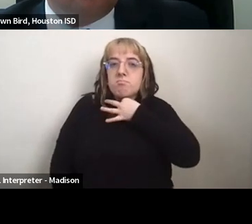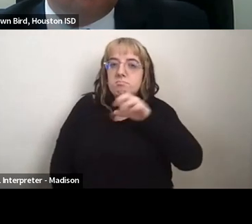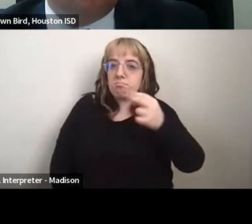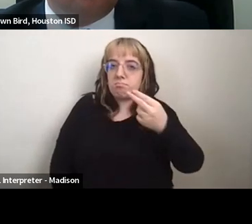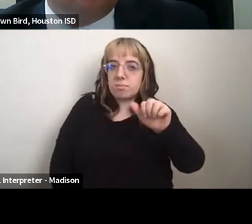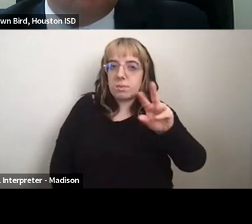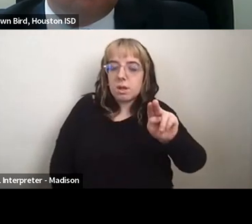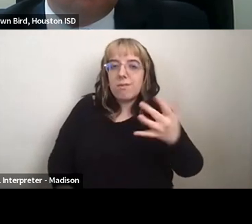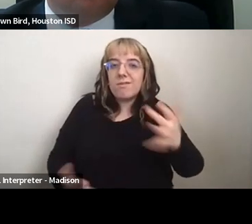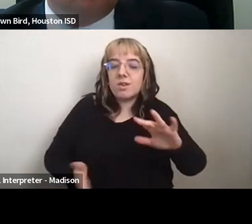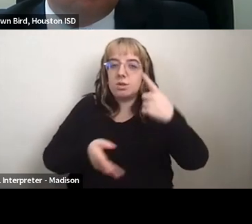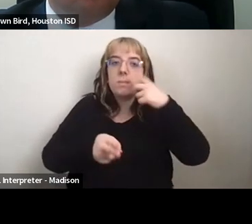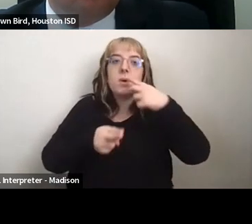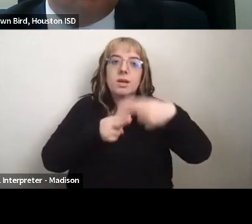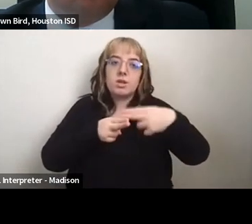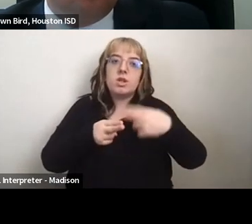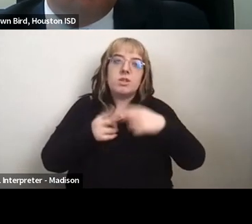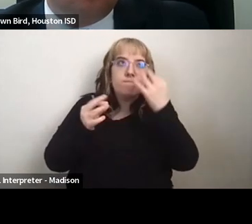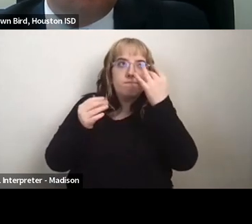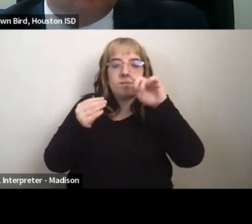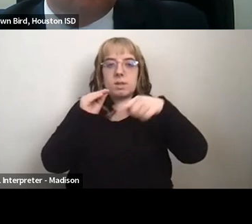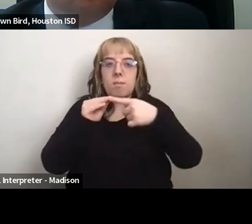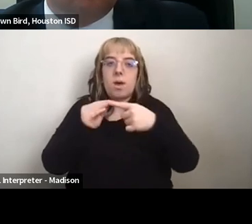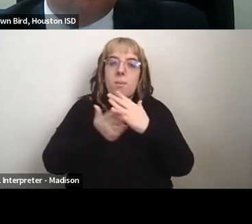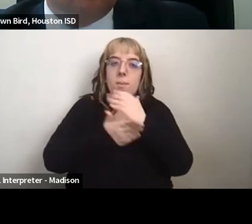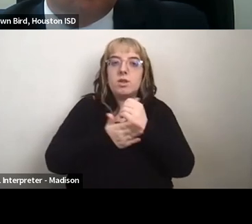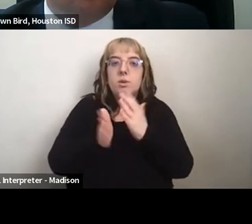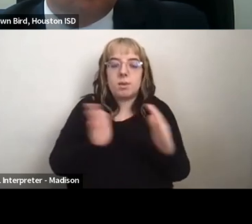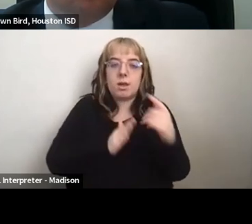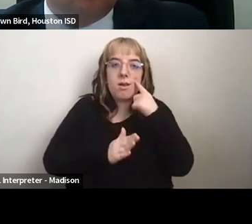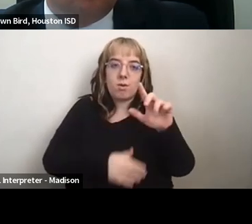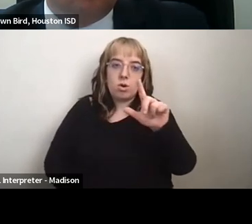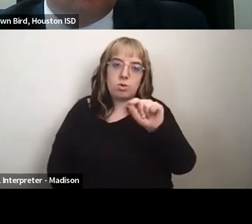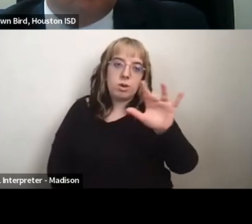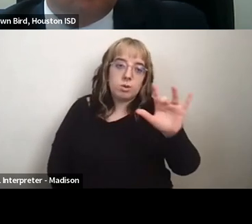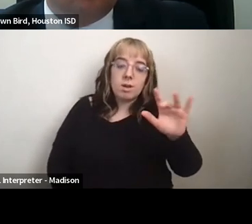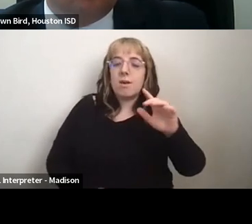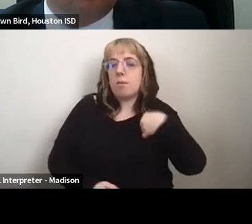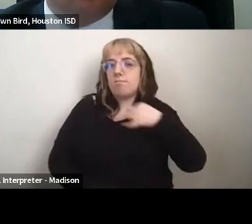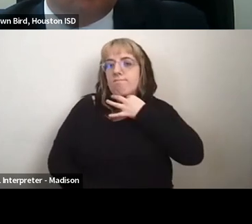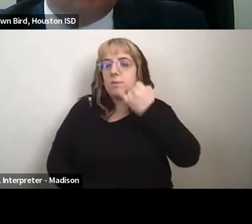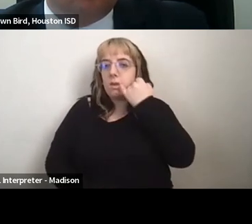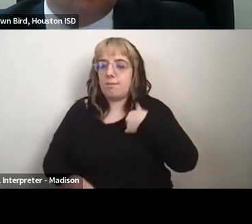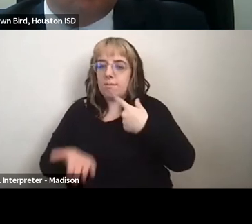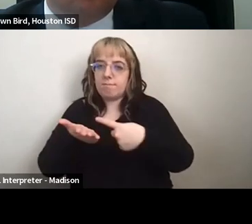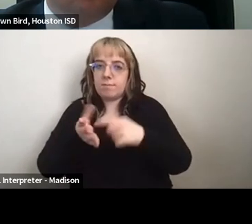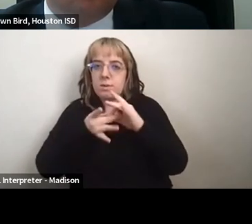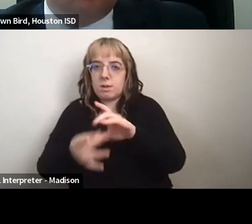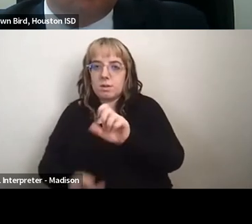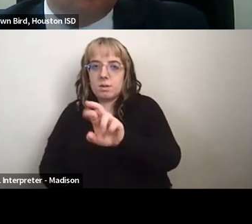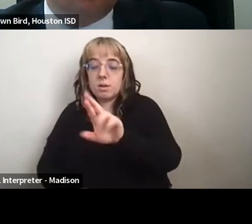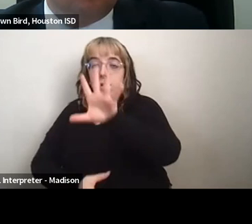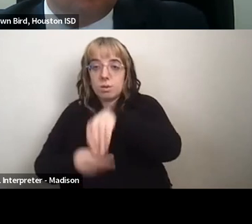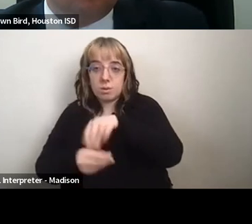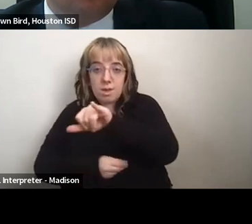starting to think about budget planning for post-2025, but are your conversations about ESSER funds inclusive of